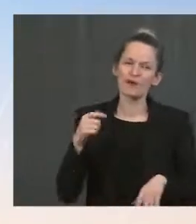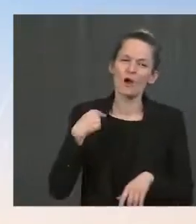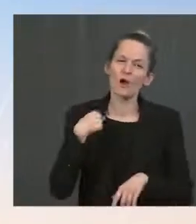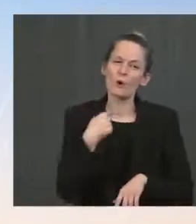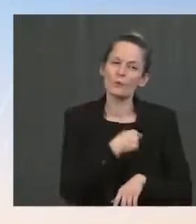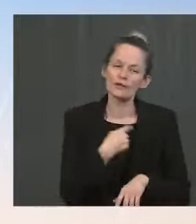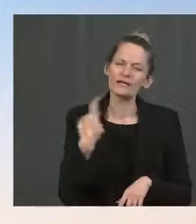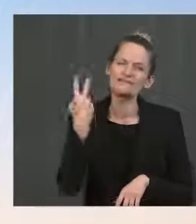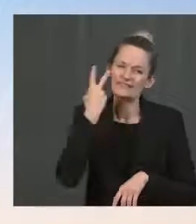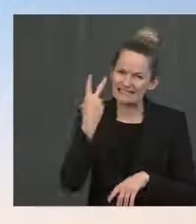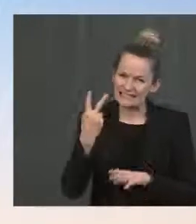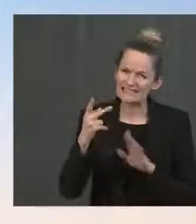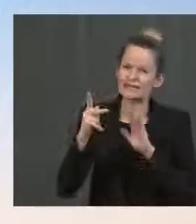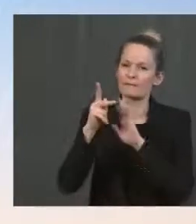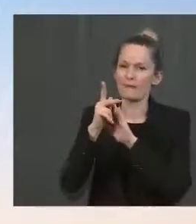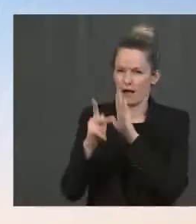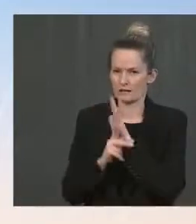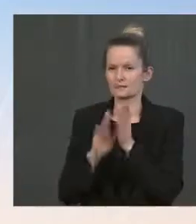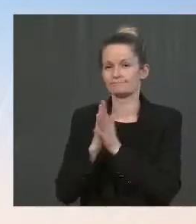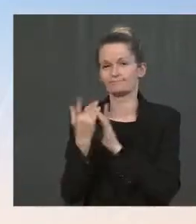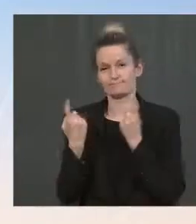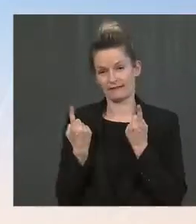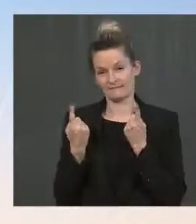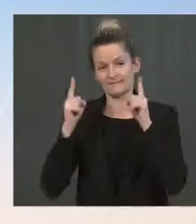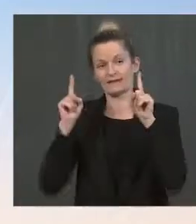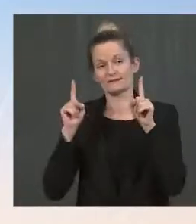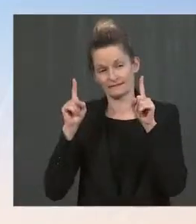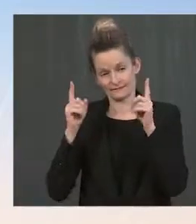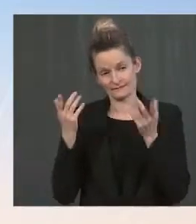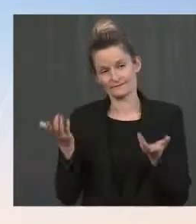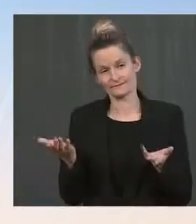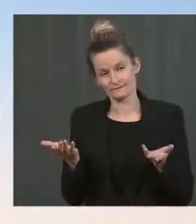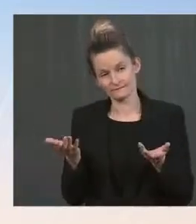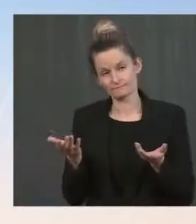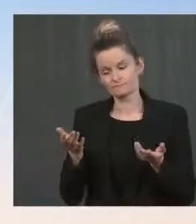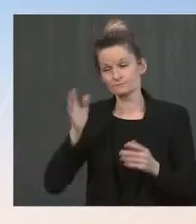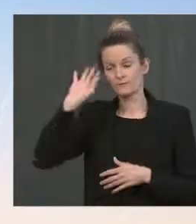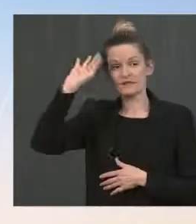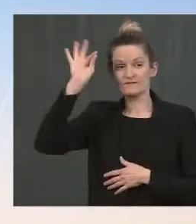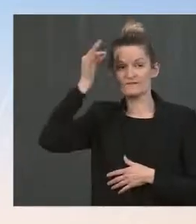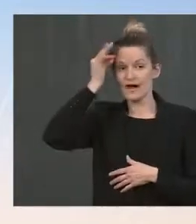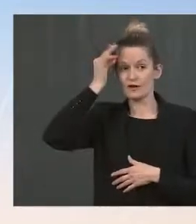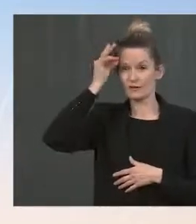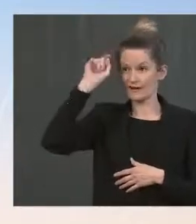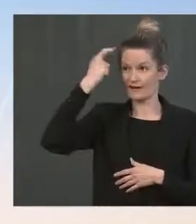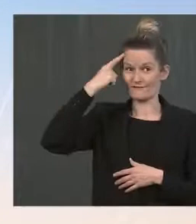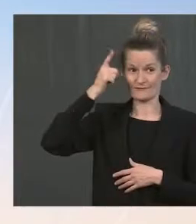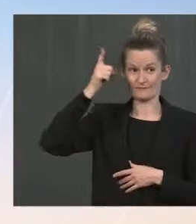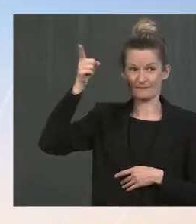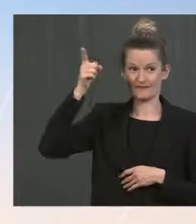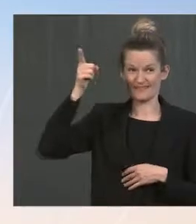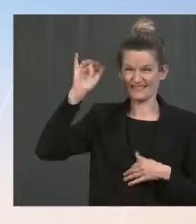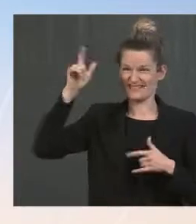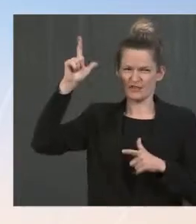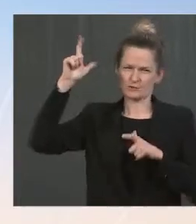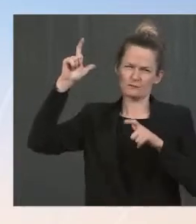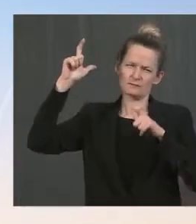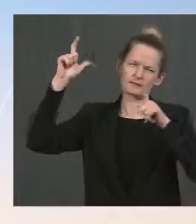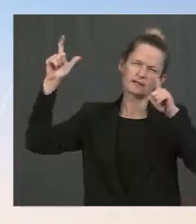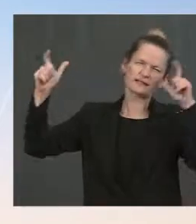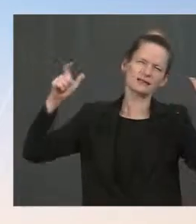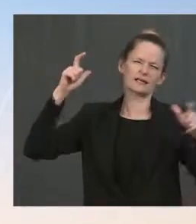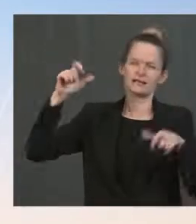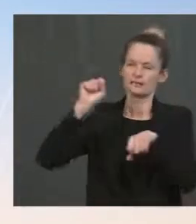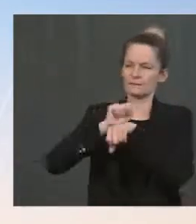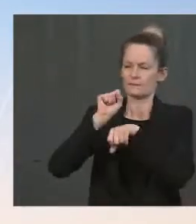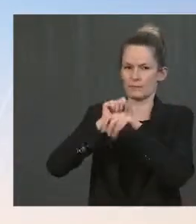also known, as, say, the federal government, as one of the biggest employers in the country, that we knew we would take an approach over